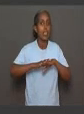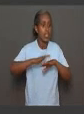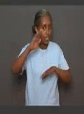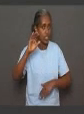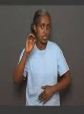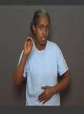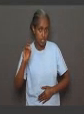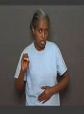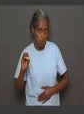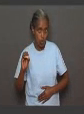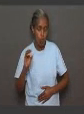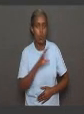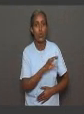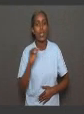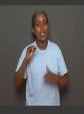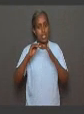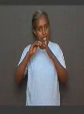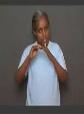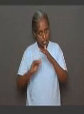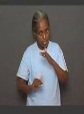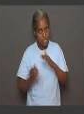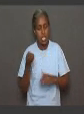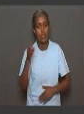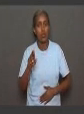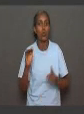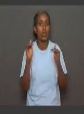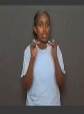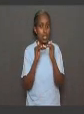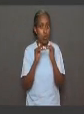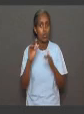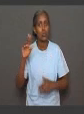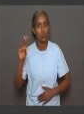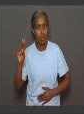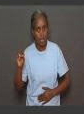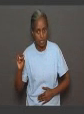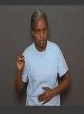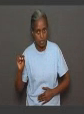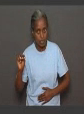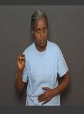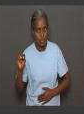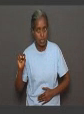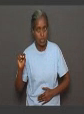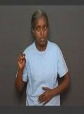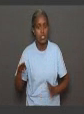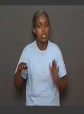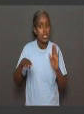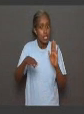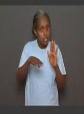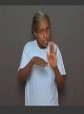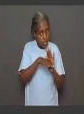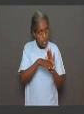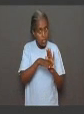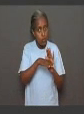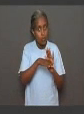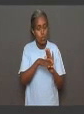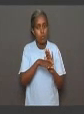than 0 and less than or equal to N is denoted